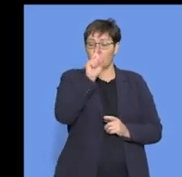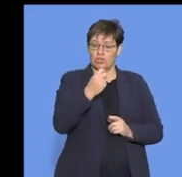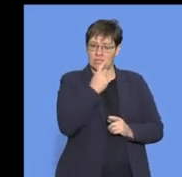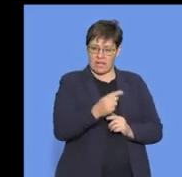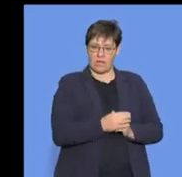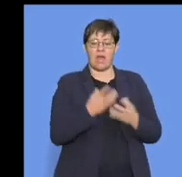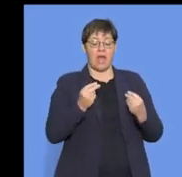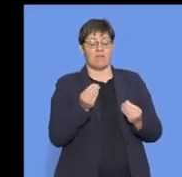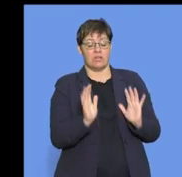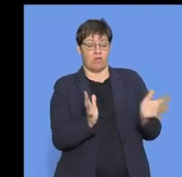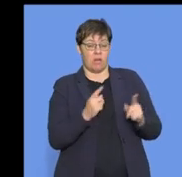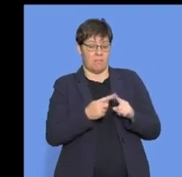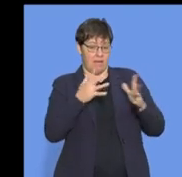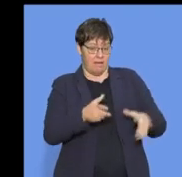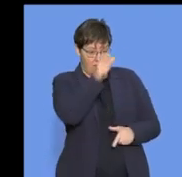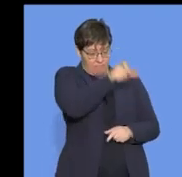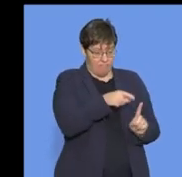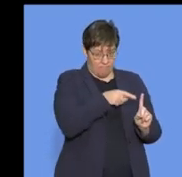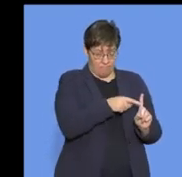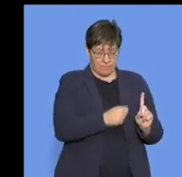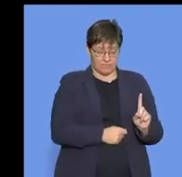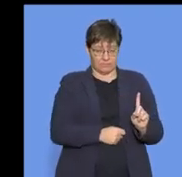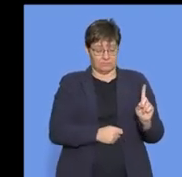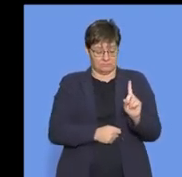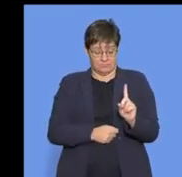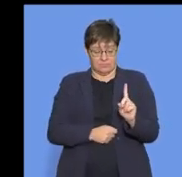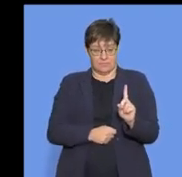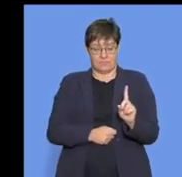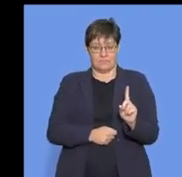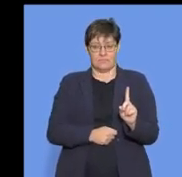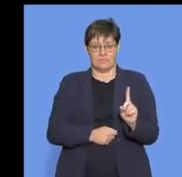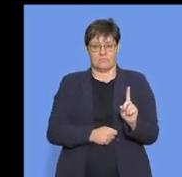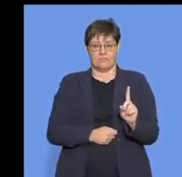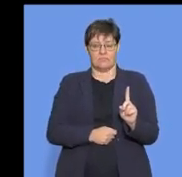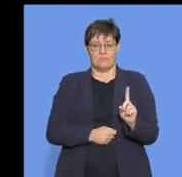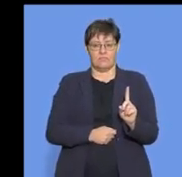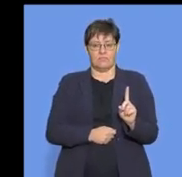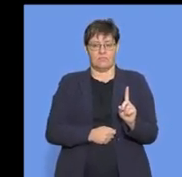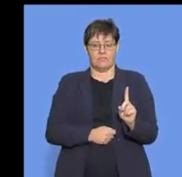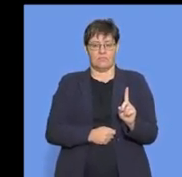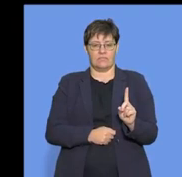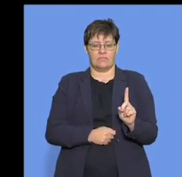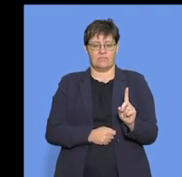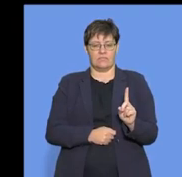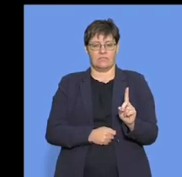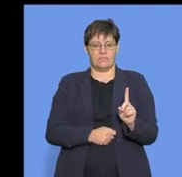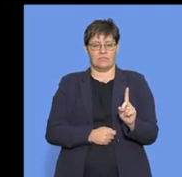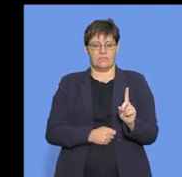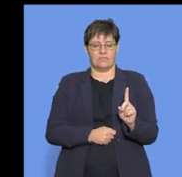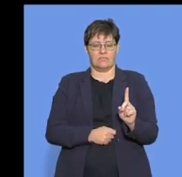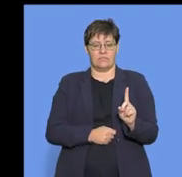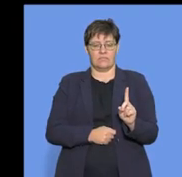Okay, so this question states that we have a soccer player. Let me just pull up my pen quickly. We have a soccer